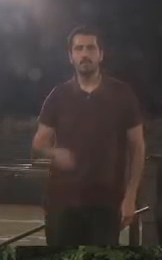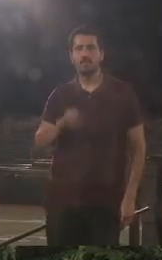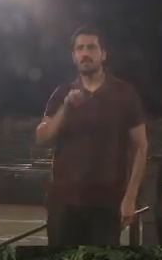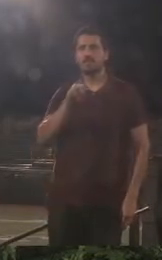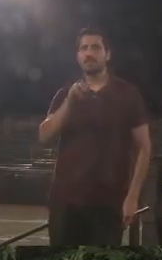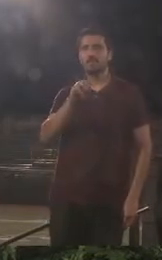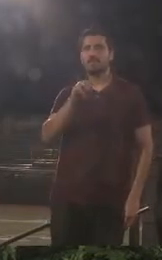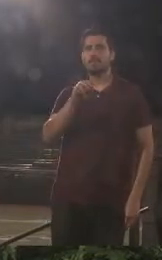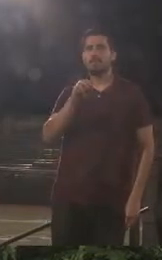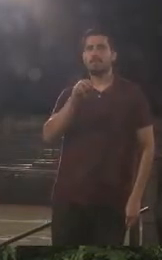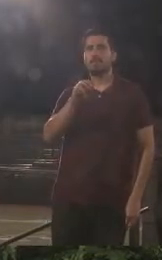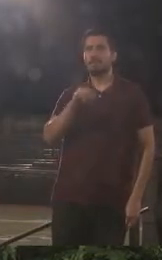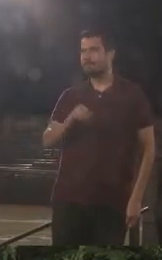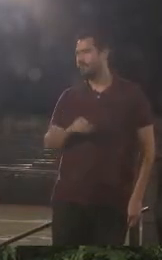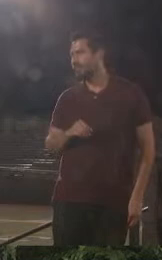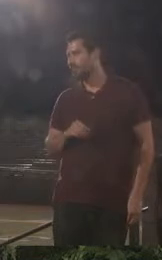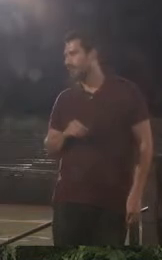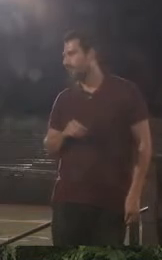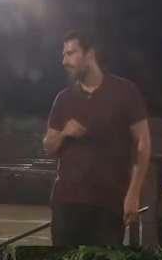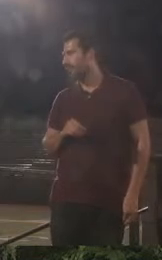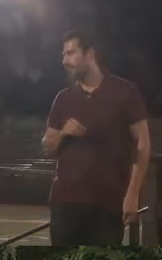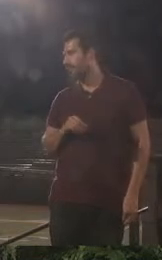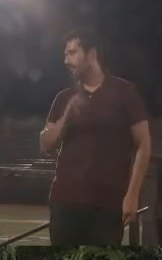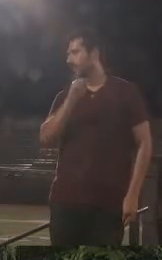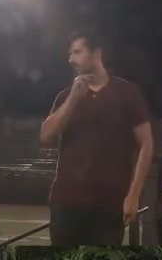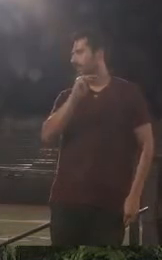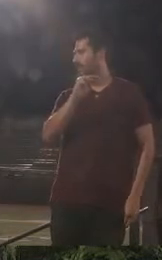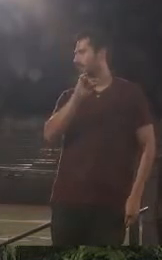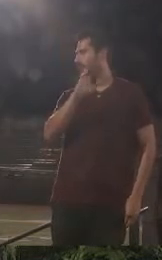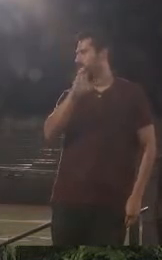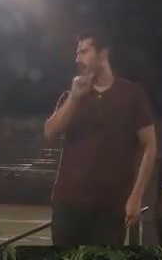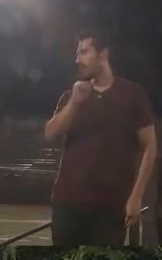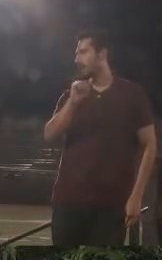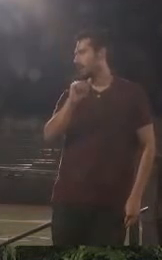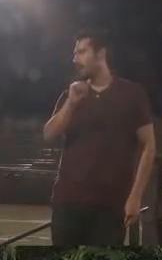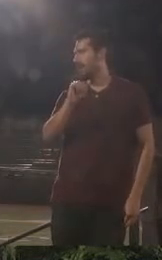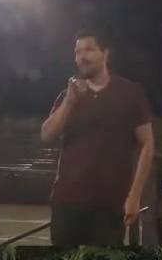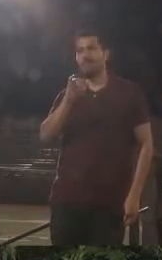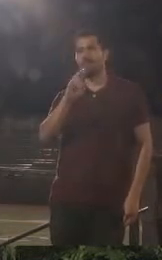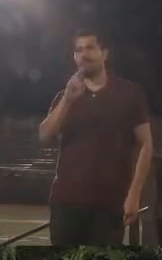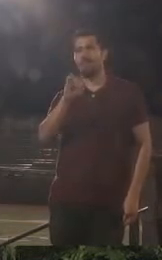Mirka Rivera will be attending Texas A&M University at San Antonio.